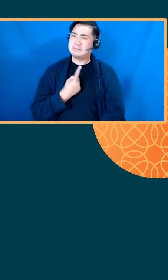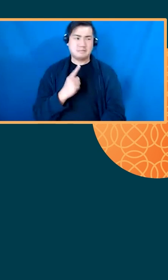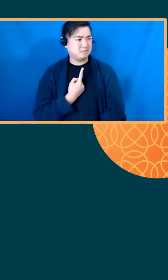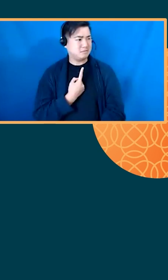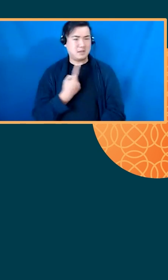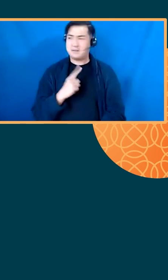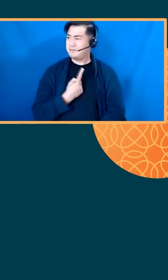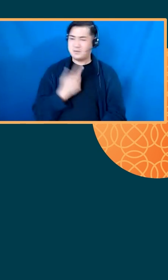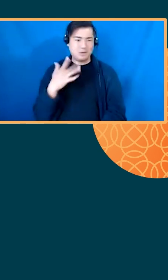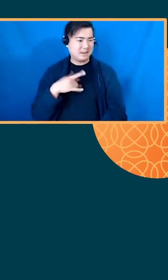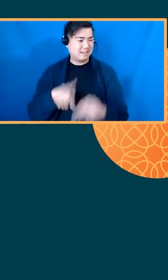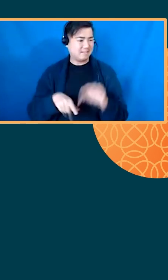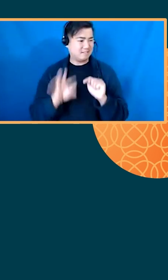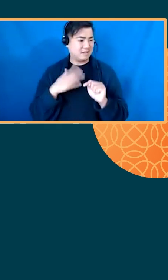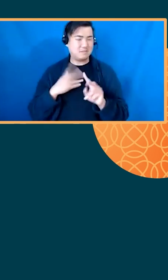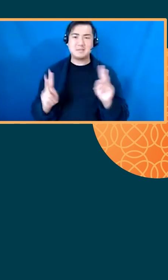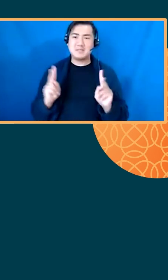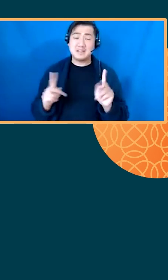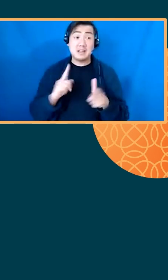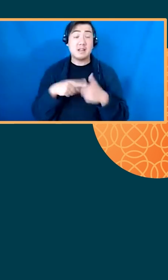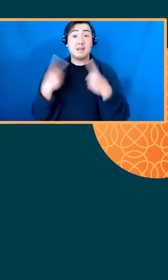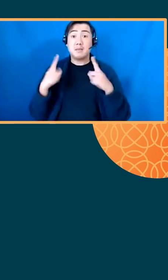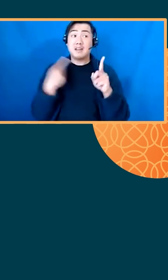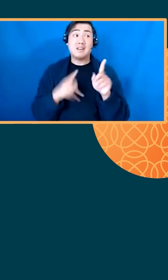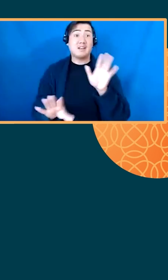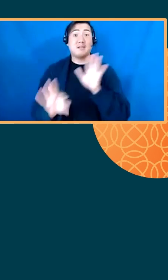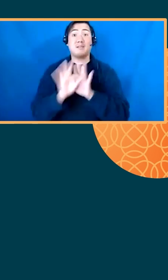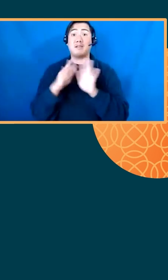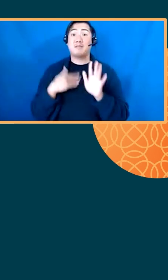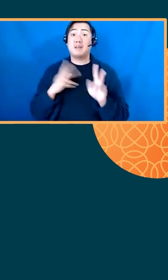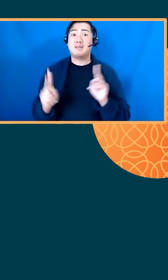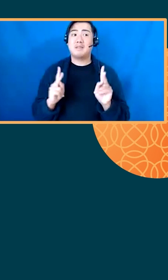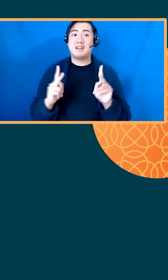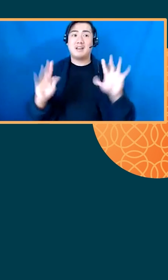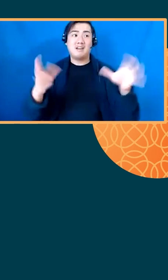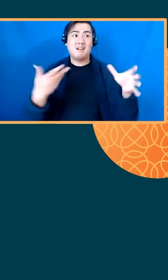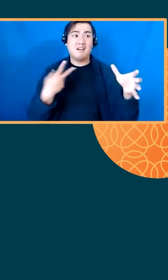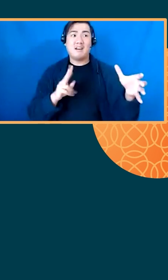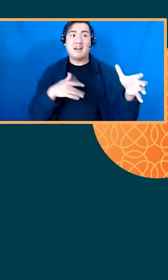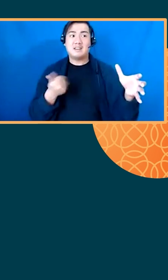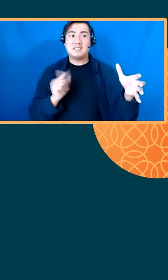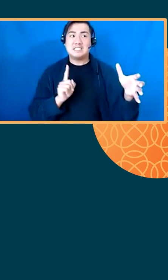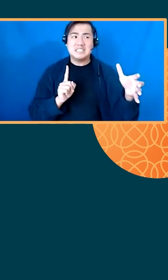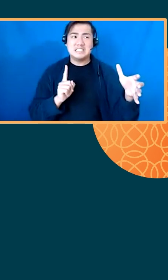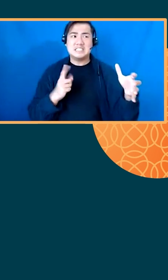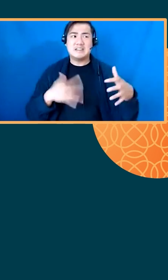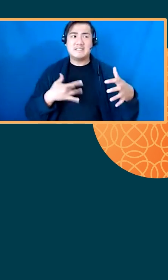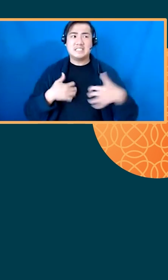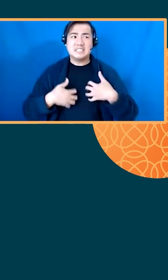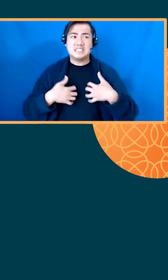my people? Or when I do find them, I'm hesitant or shy to go talk to them, but I at